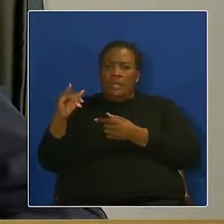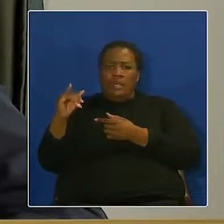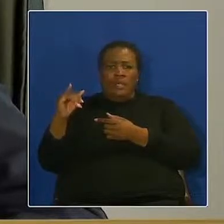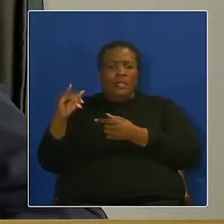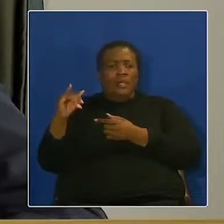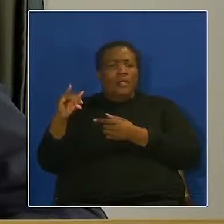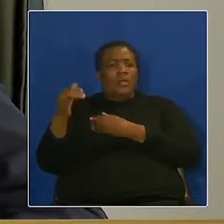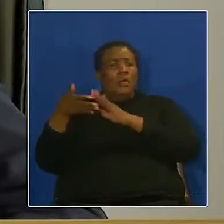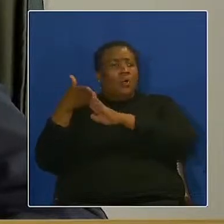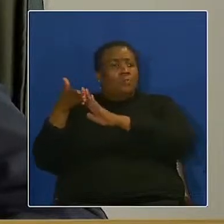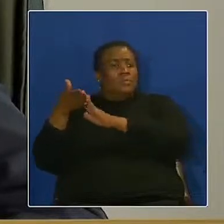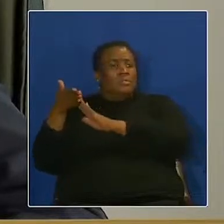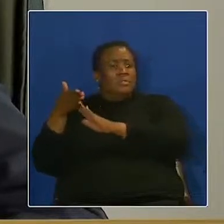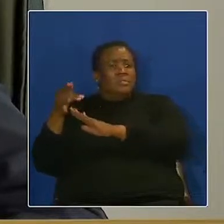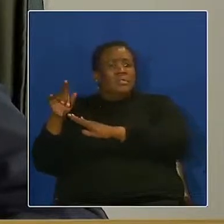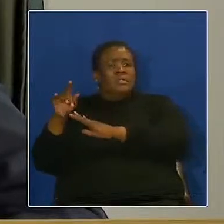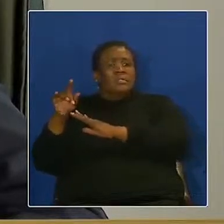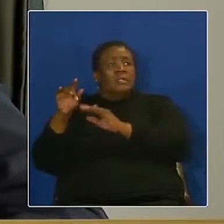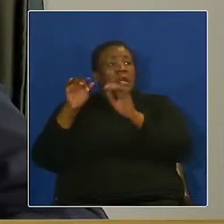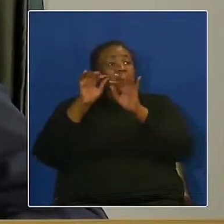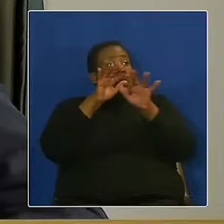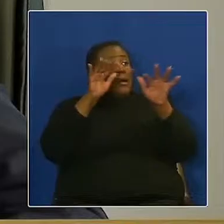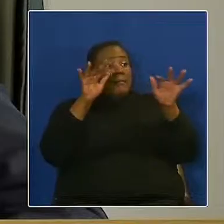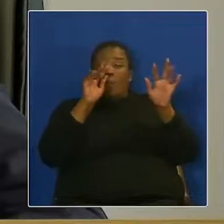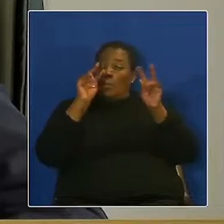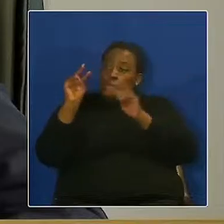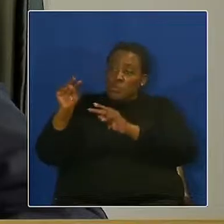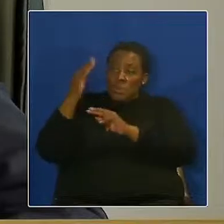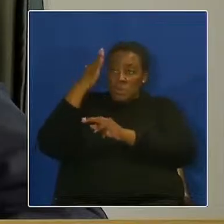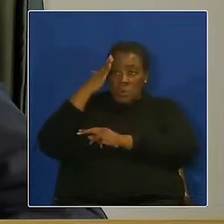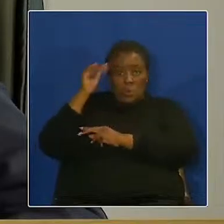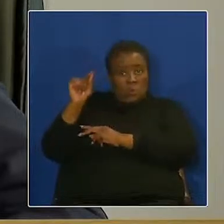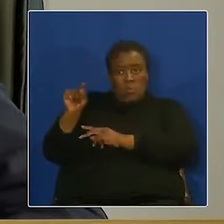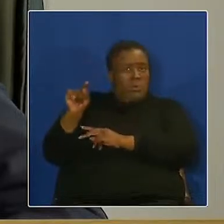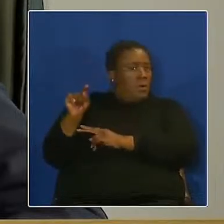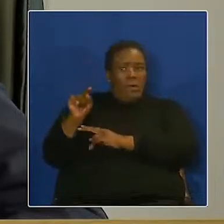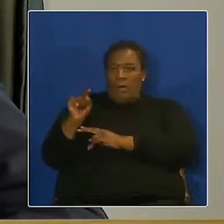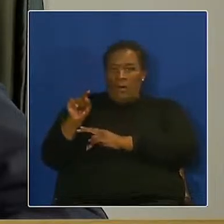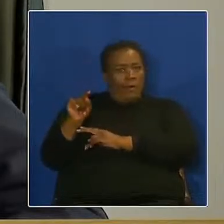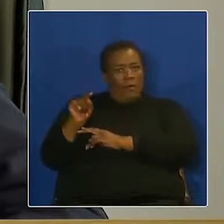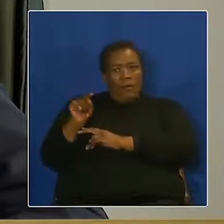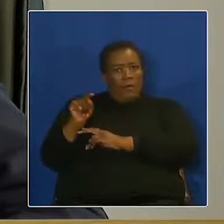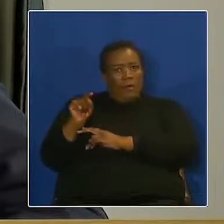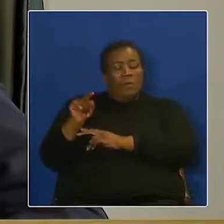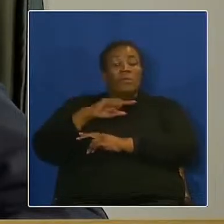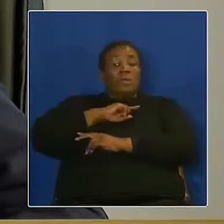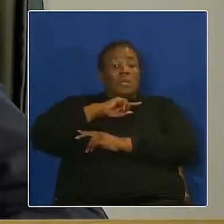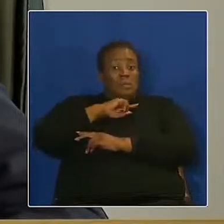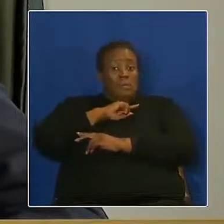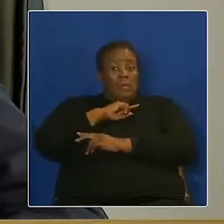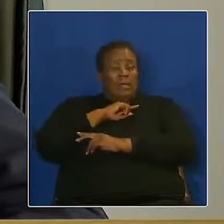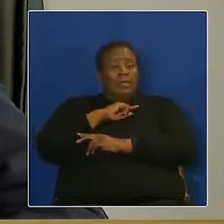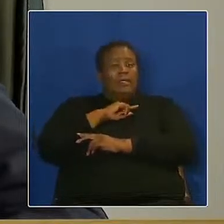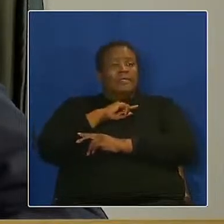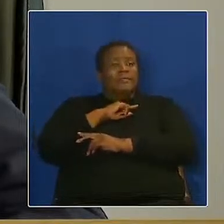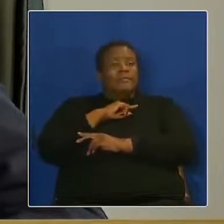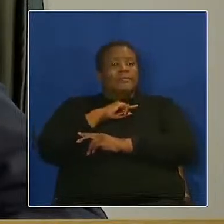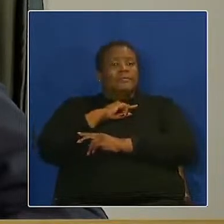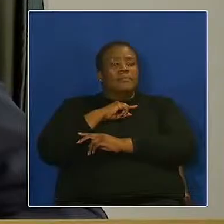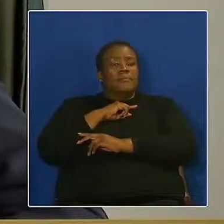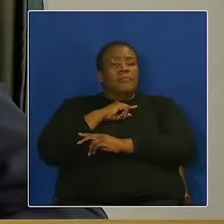project that is not visible to the public. That is why then